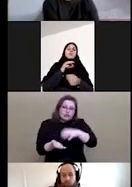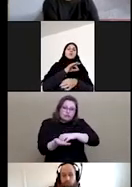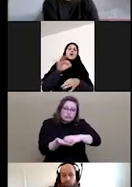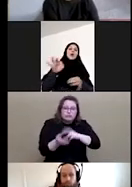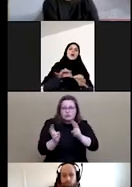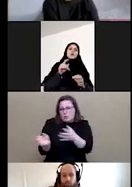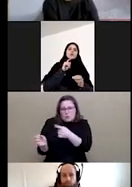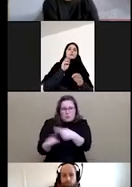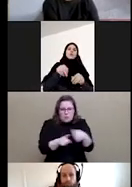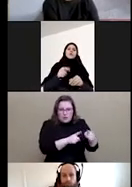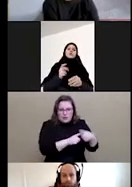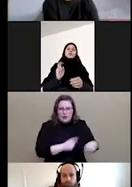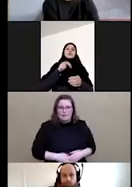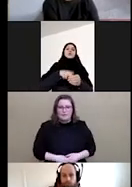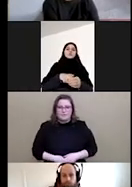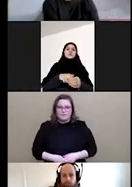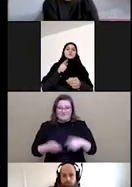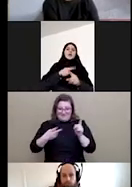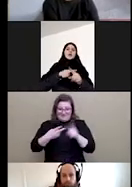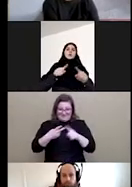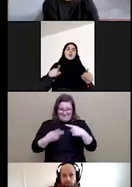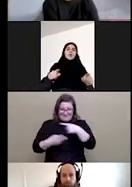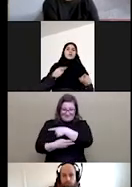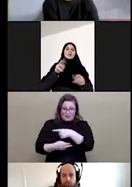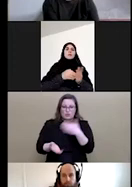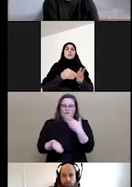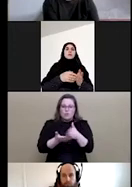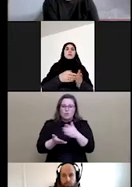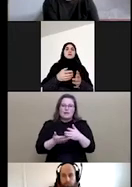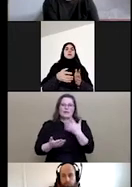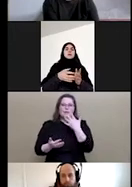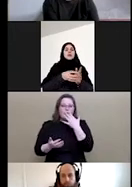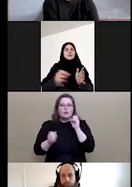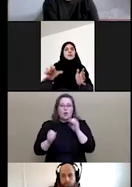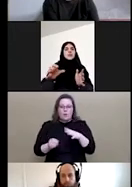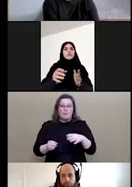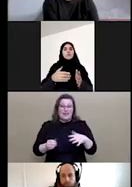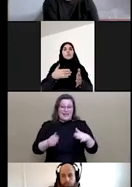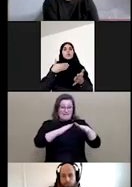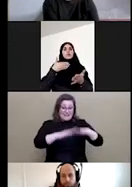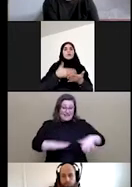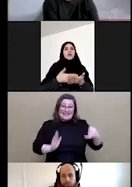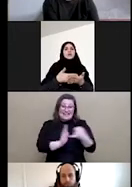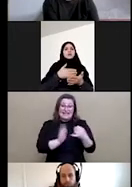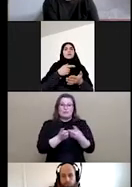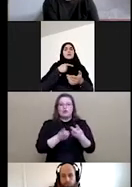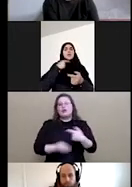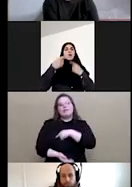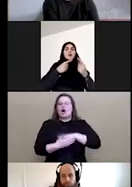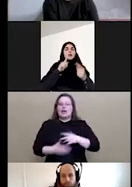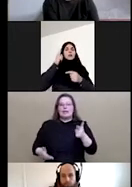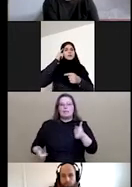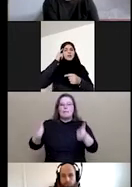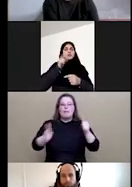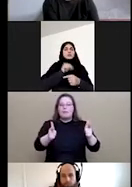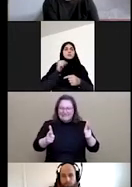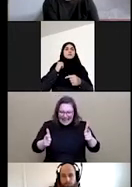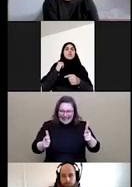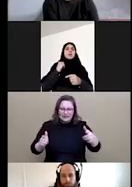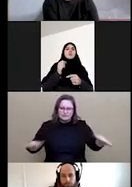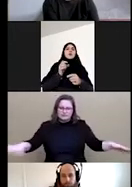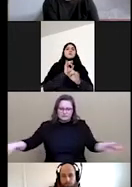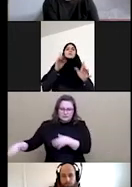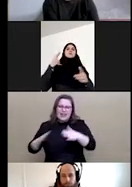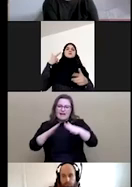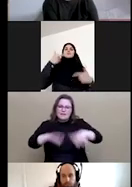continue contributing to the narrative that peace is not mere absence of war, but a concept that ensures an inter-ethnic trust,